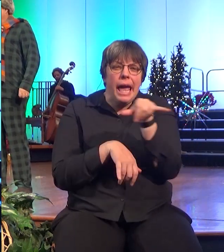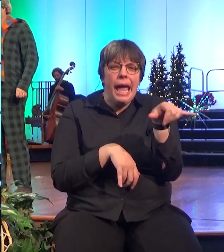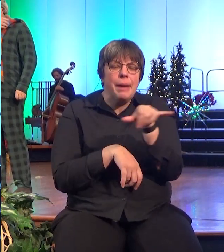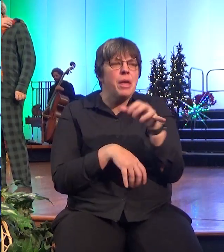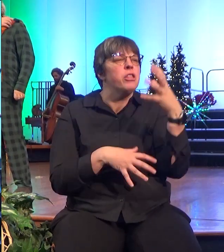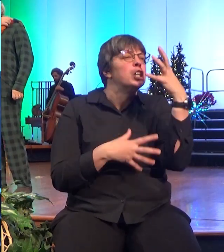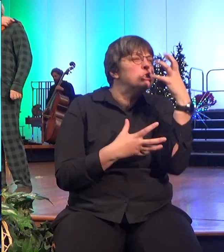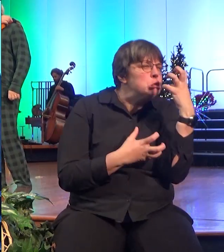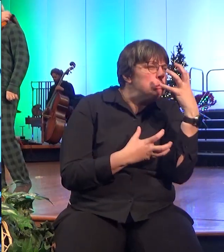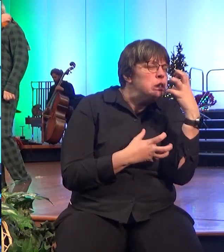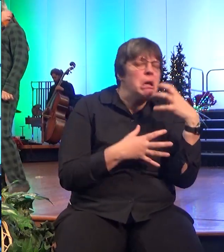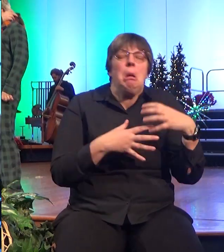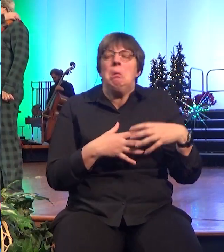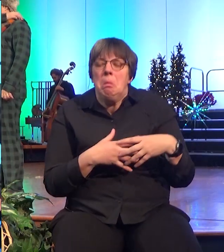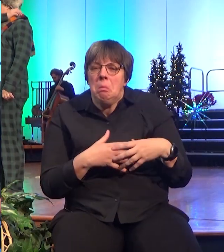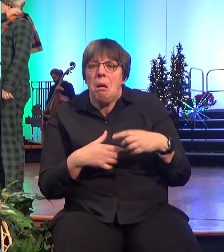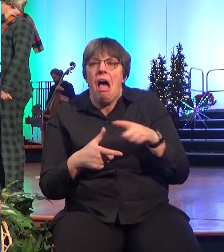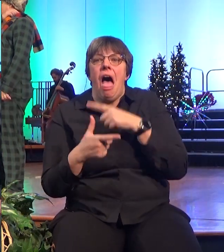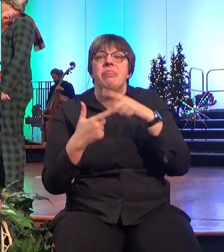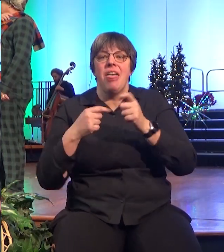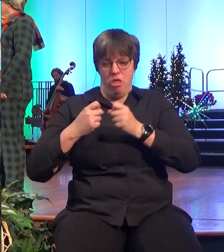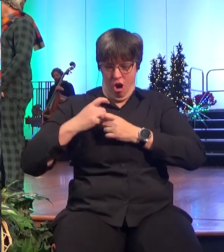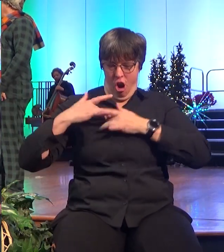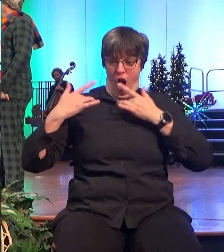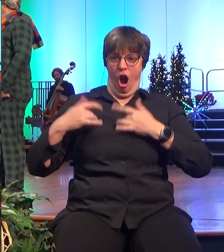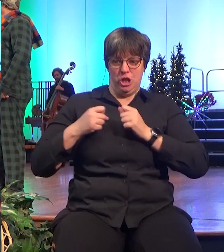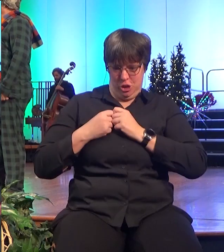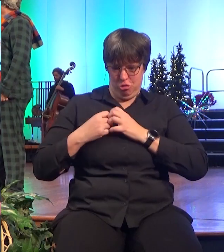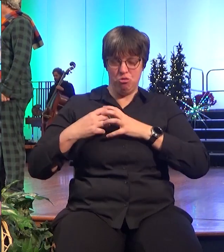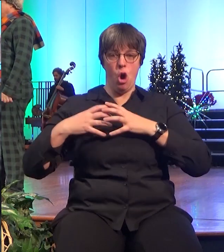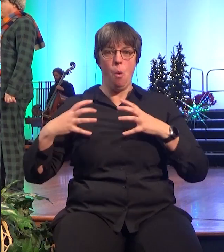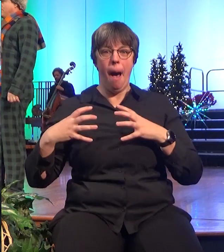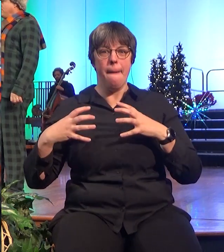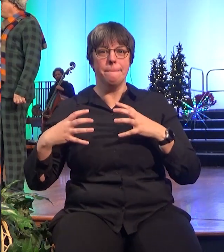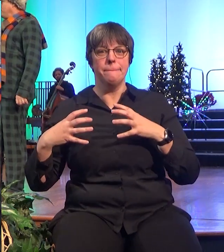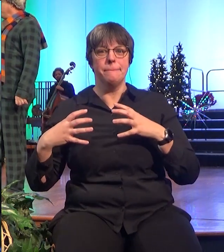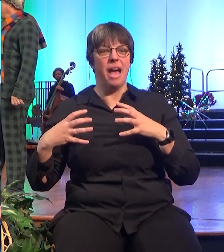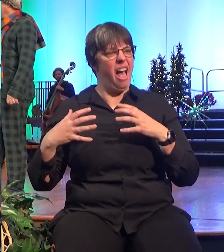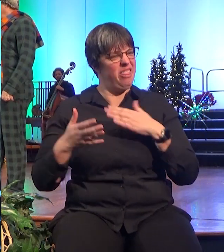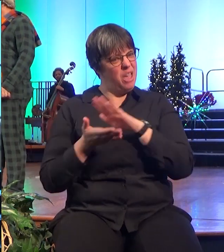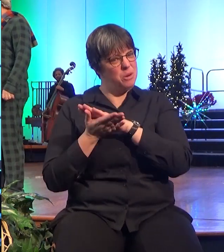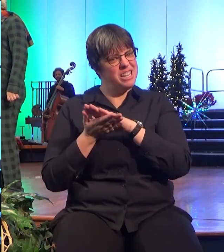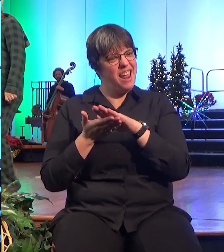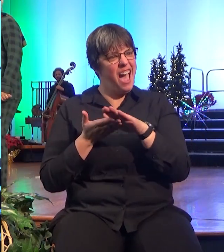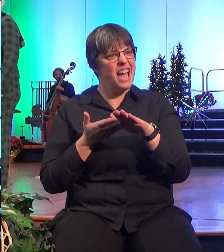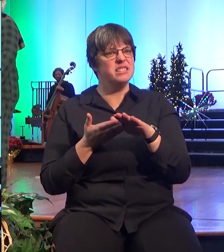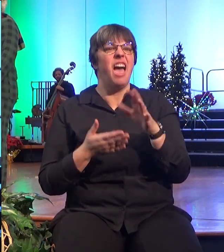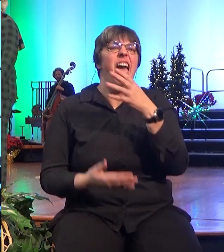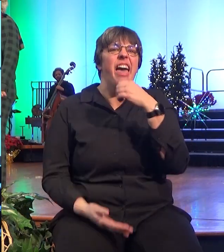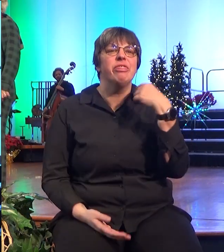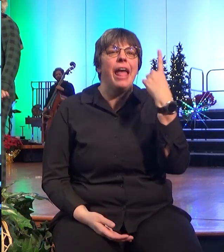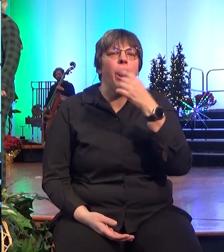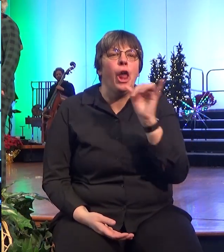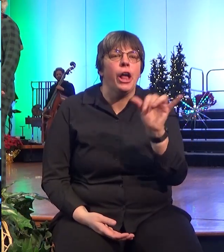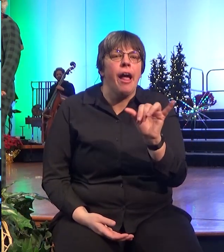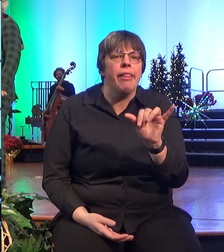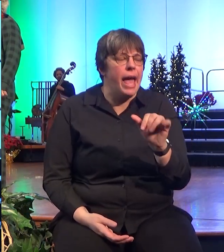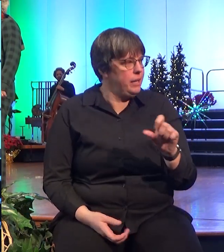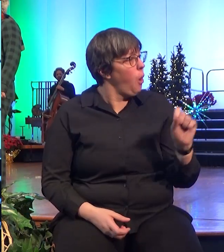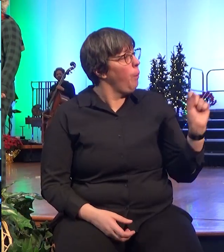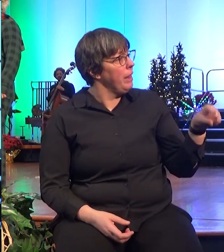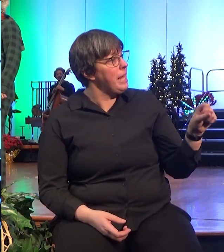and everything, and then their hearts grew and they got to be nicer. And they look alike, too. Well, yeah, I mean, one of them